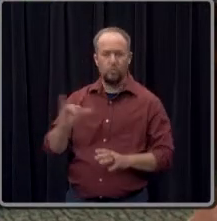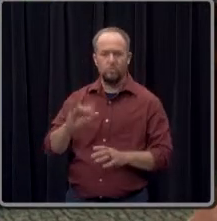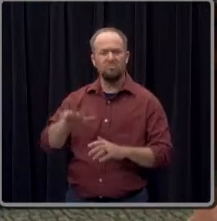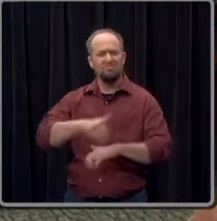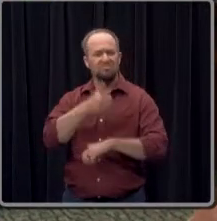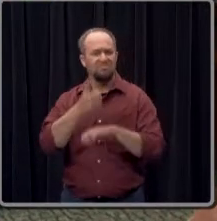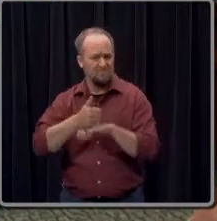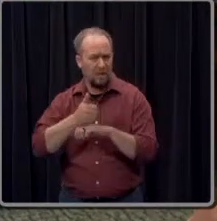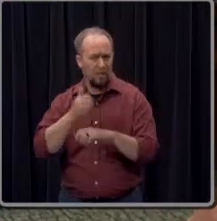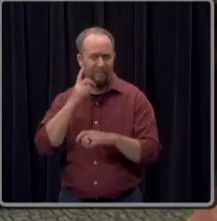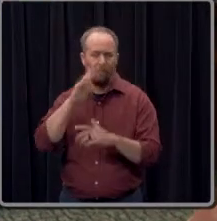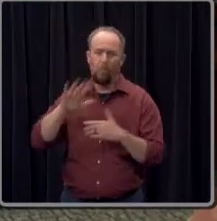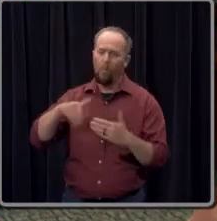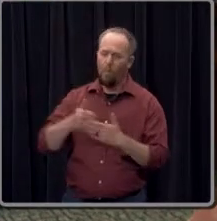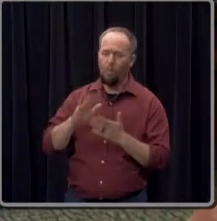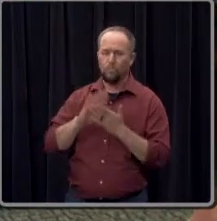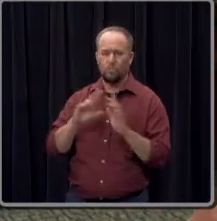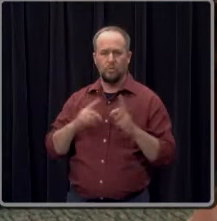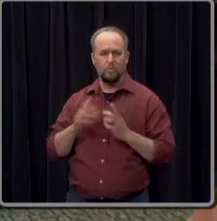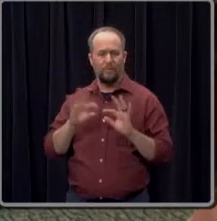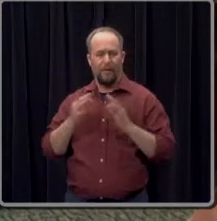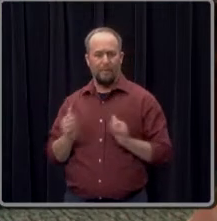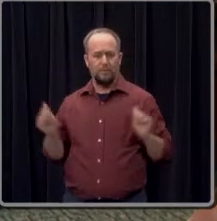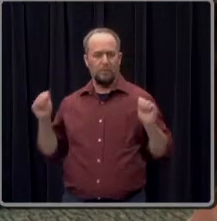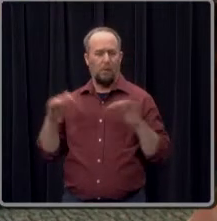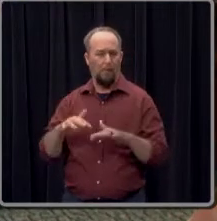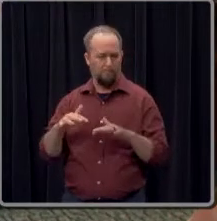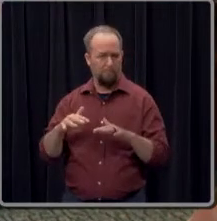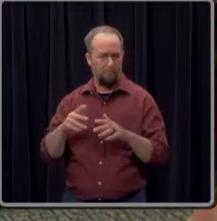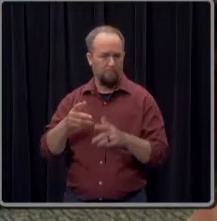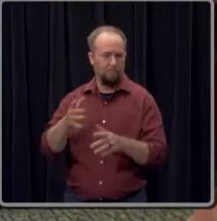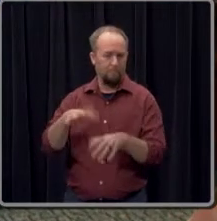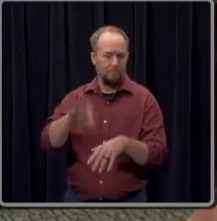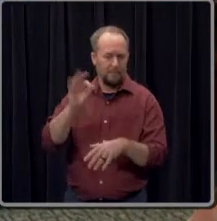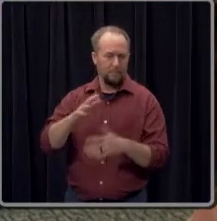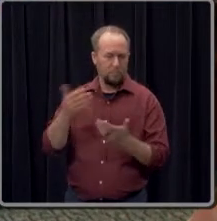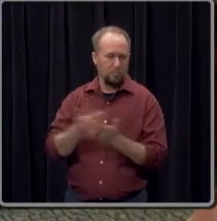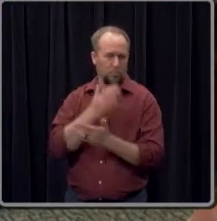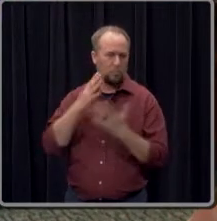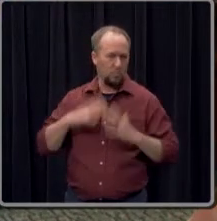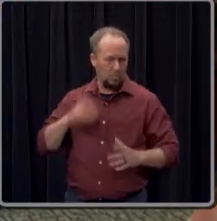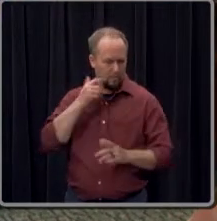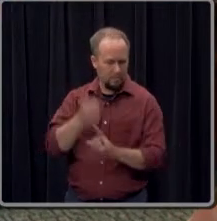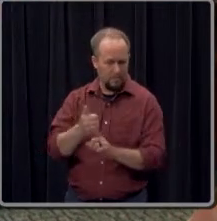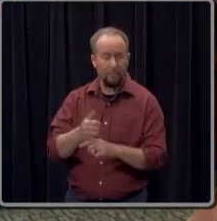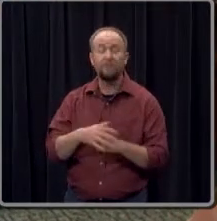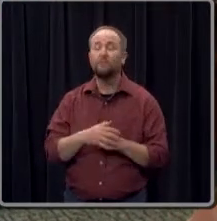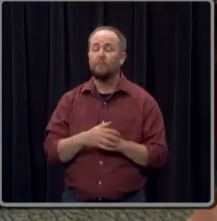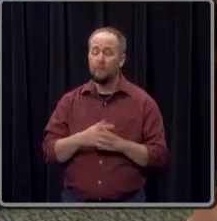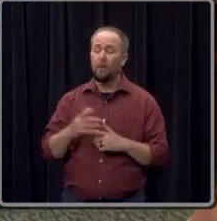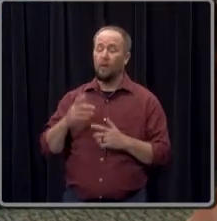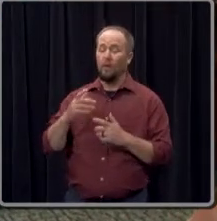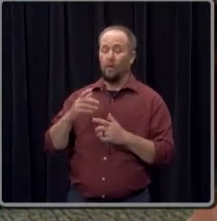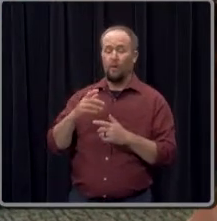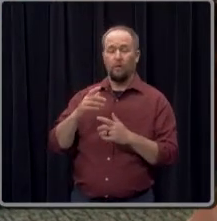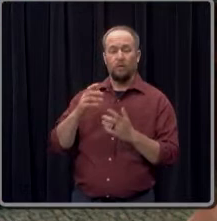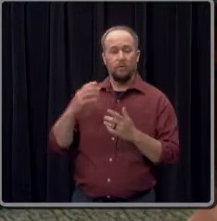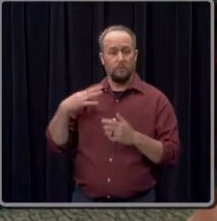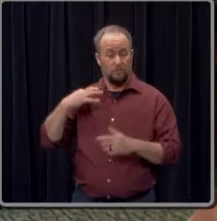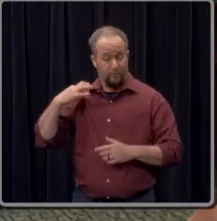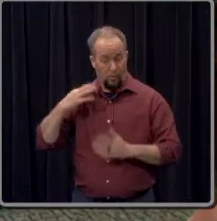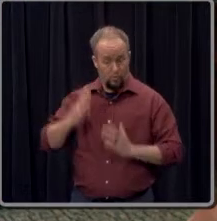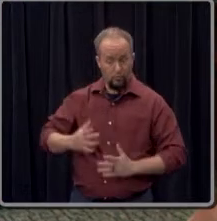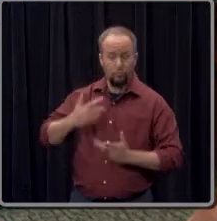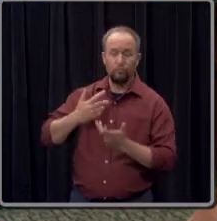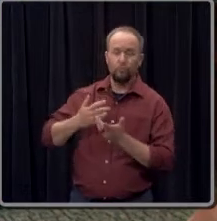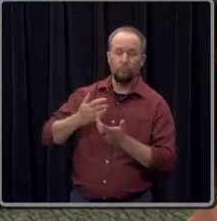dignity for all district families to come. Junior Service League members work evening events and assist in sorting, hanging, and organizing